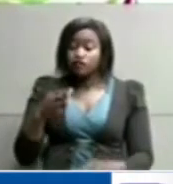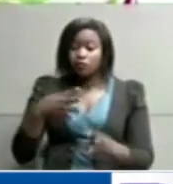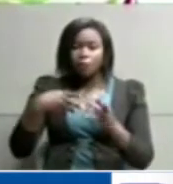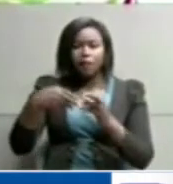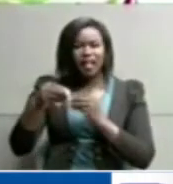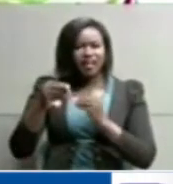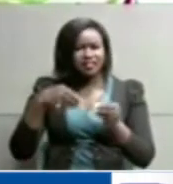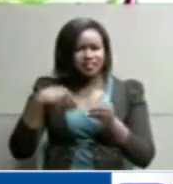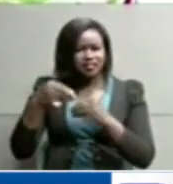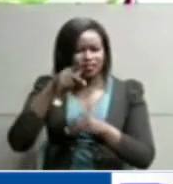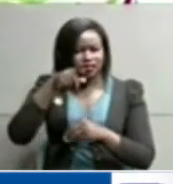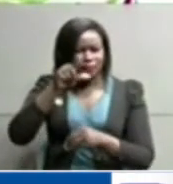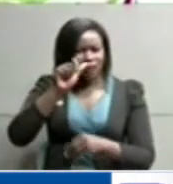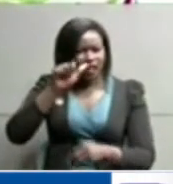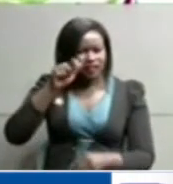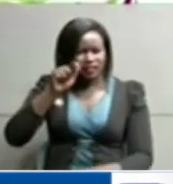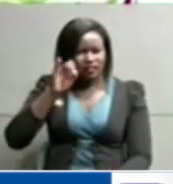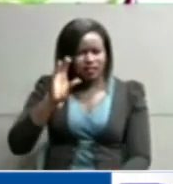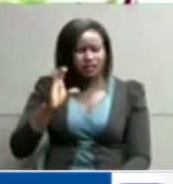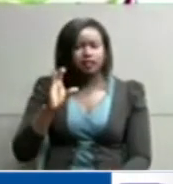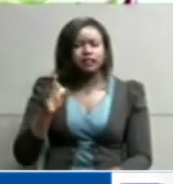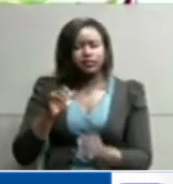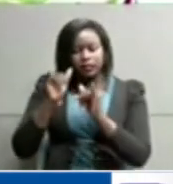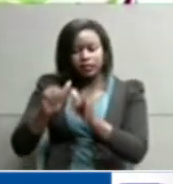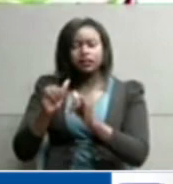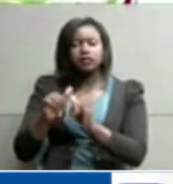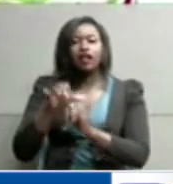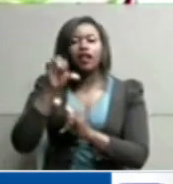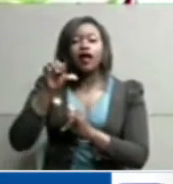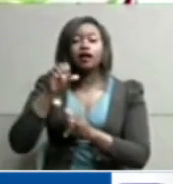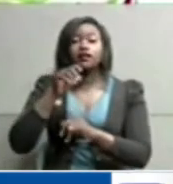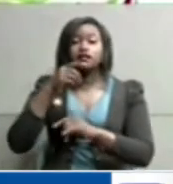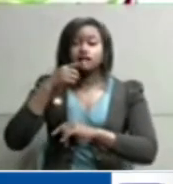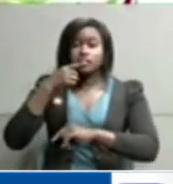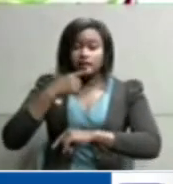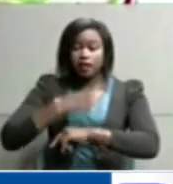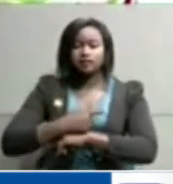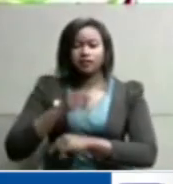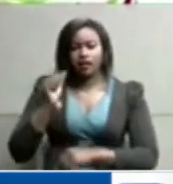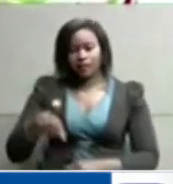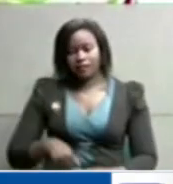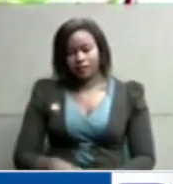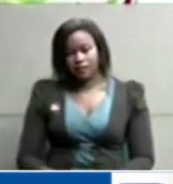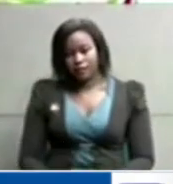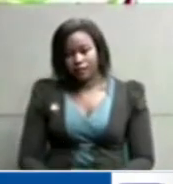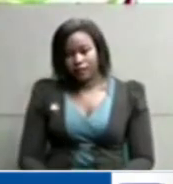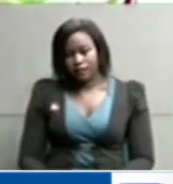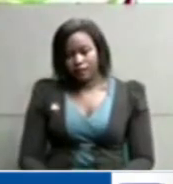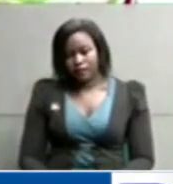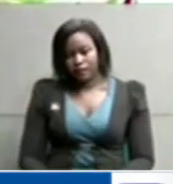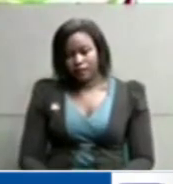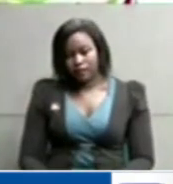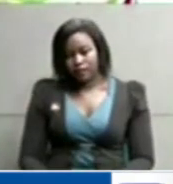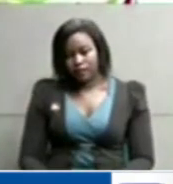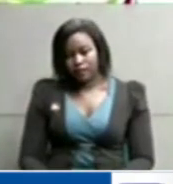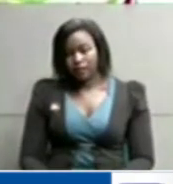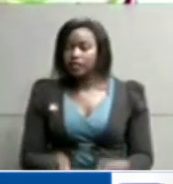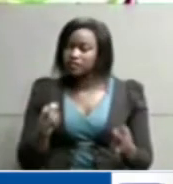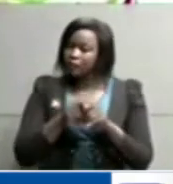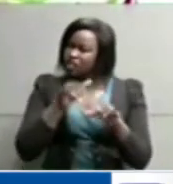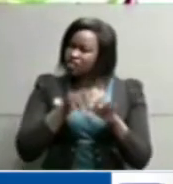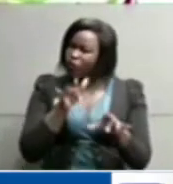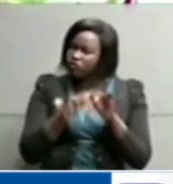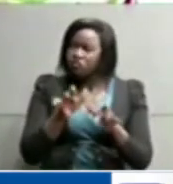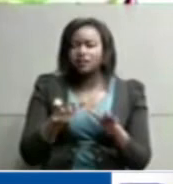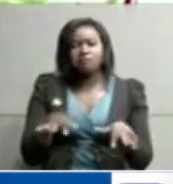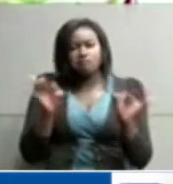you could, in these offices, government offices, you could have some people going around with the disinfectants